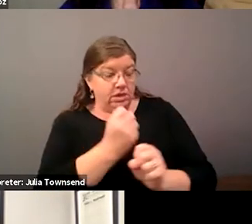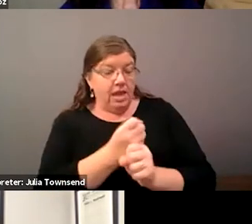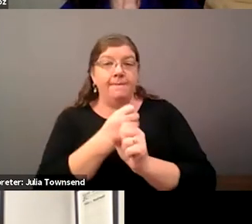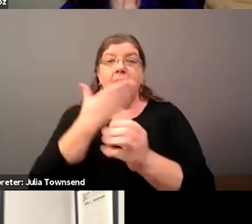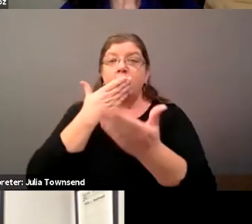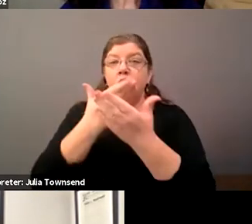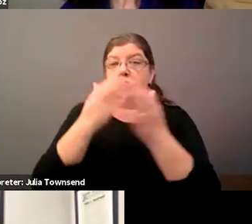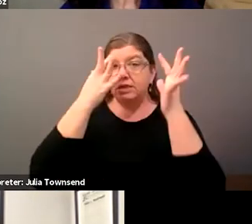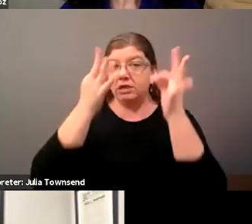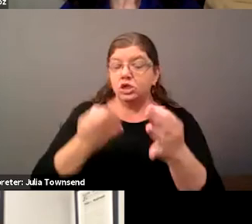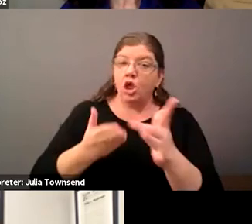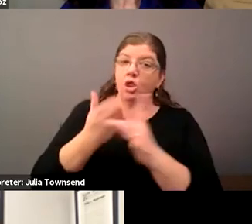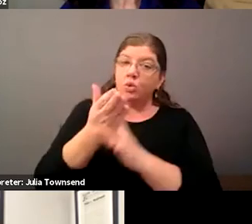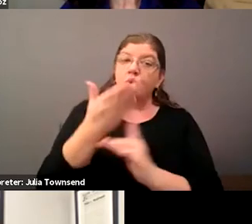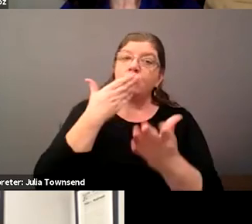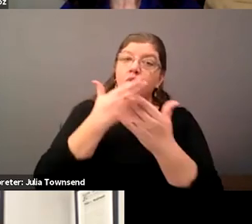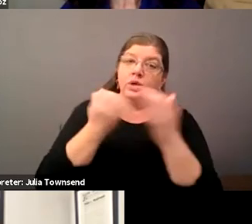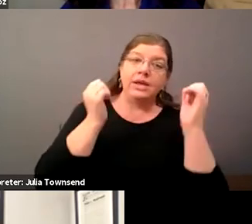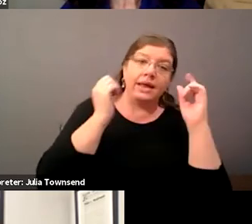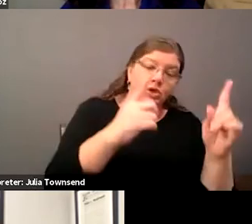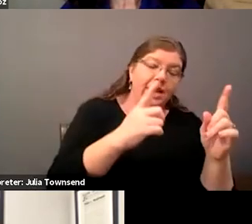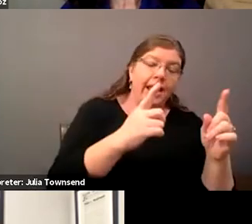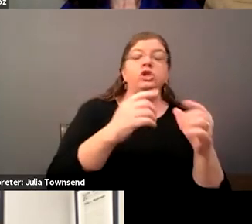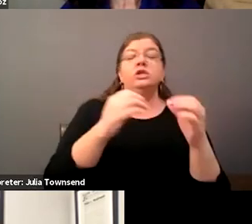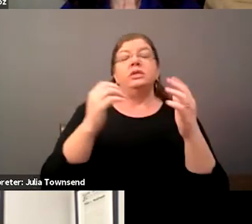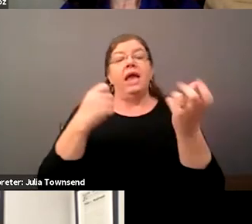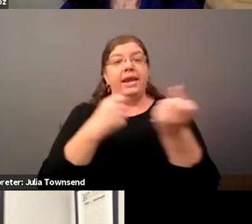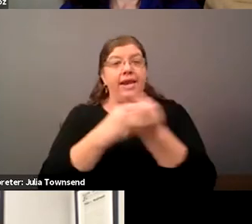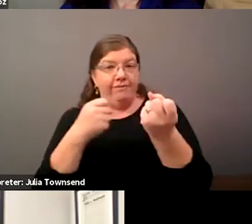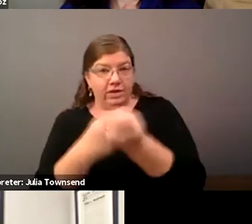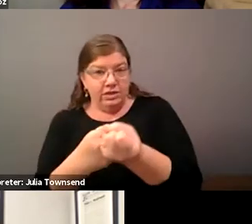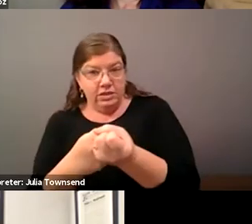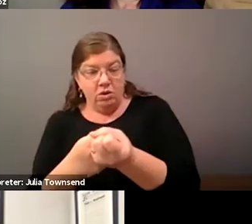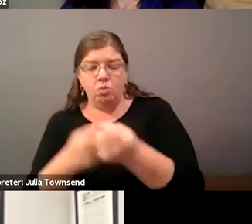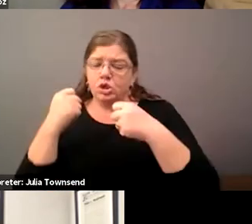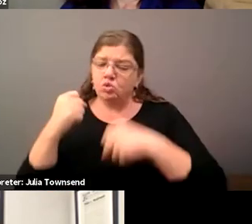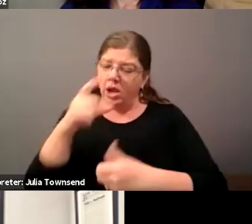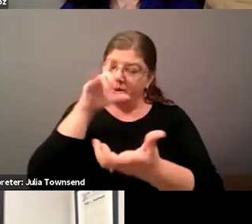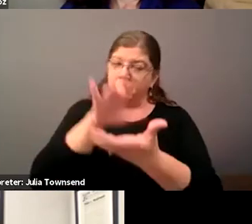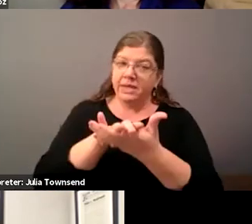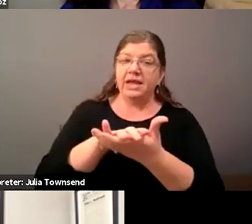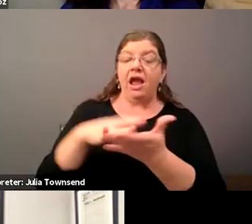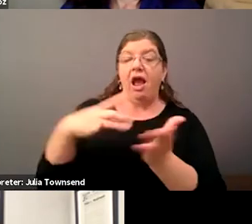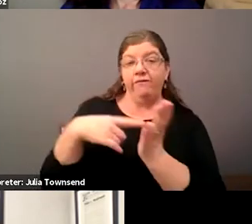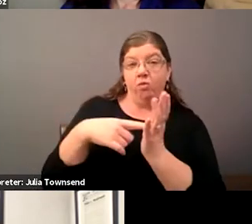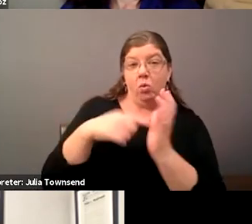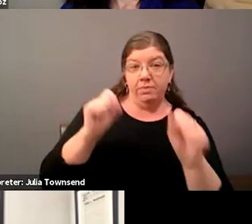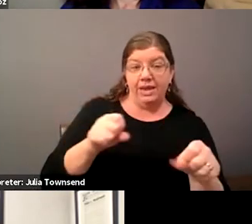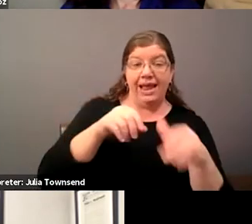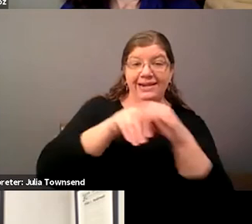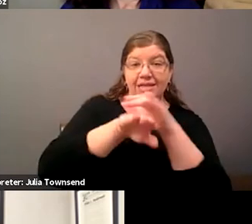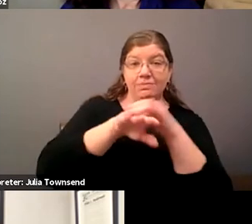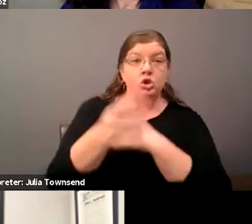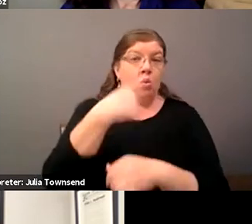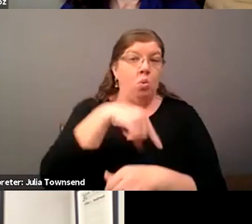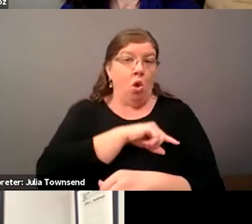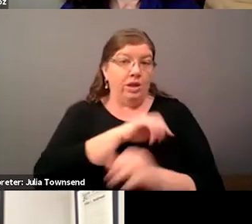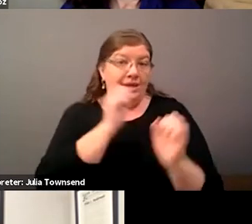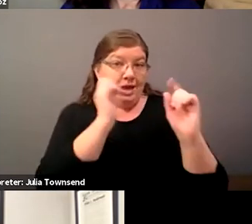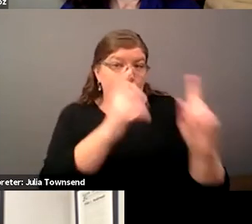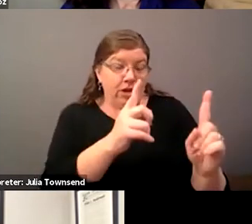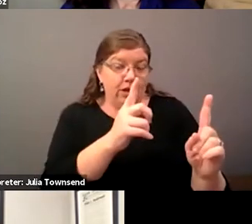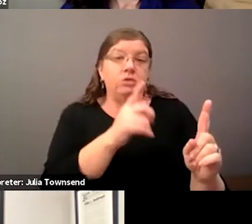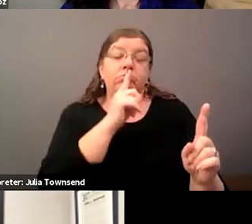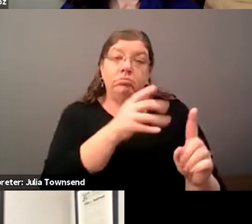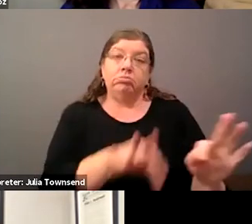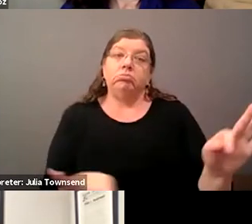high quality health services education and advocacy we firmly believe that affordability and accessibility to quality education has a